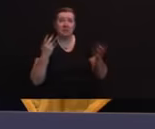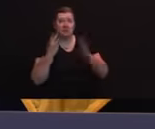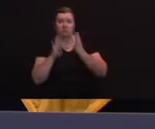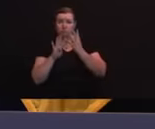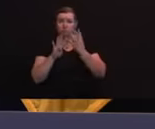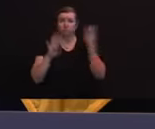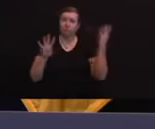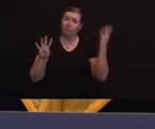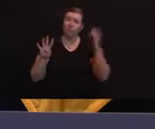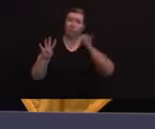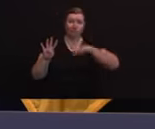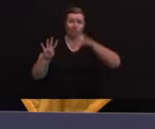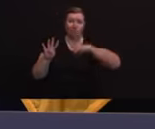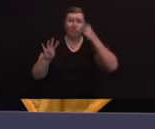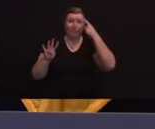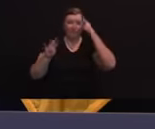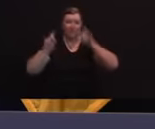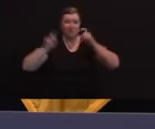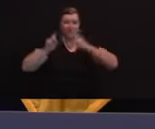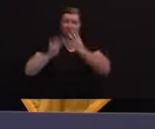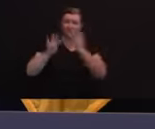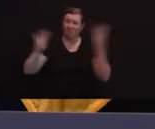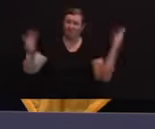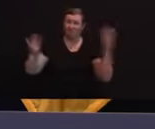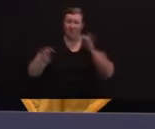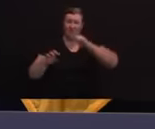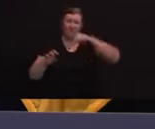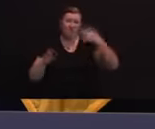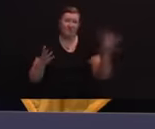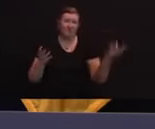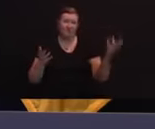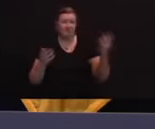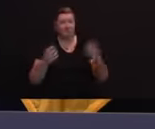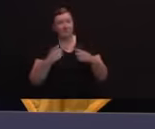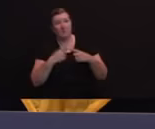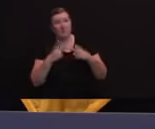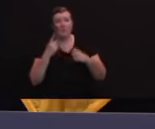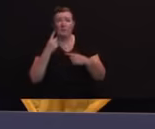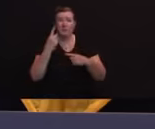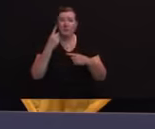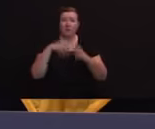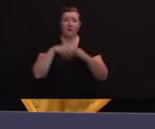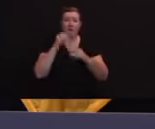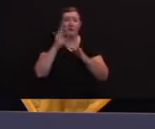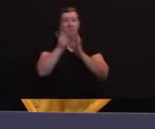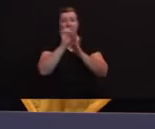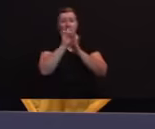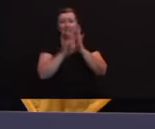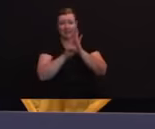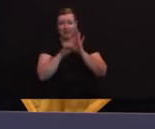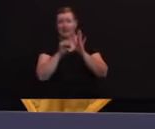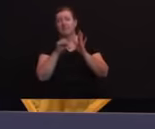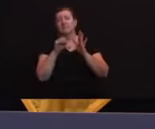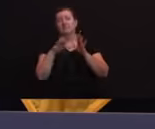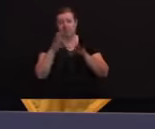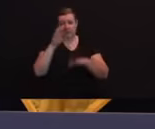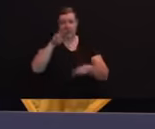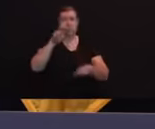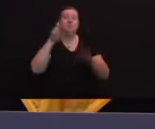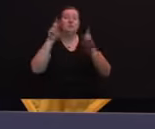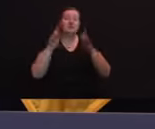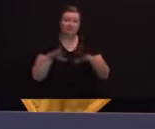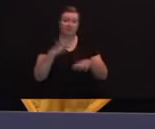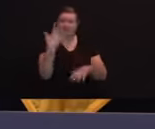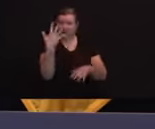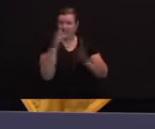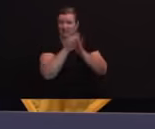that, but we are one of, I think, only five states getting the Q Health tests. And again, I want to give a shout